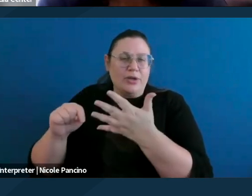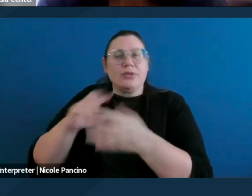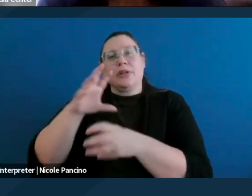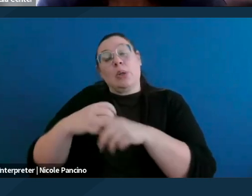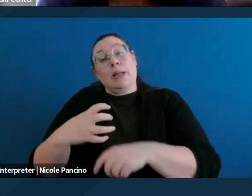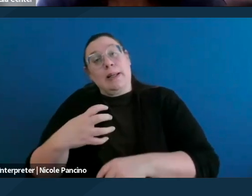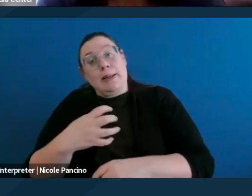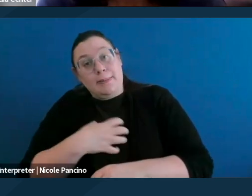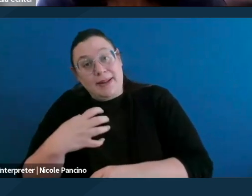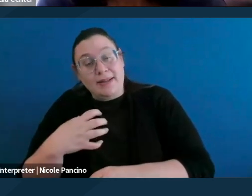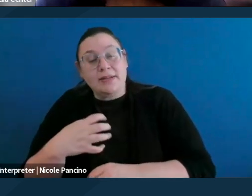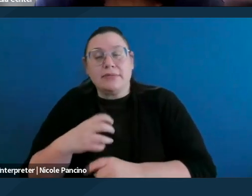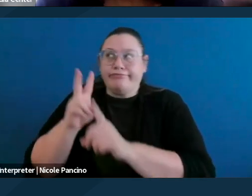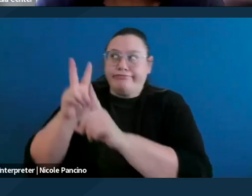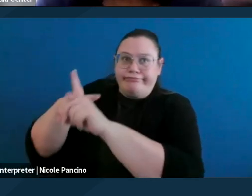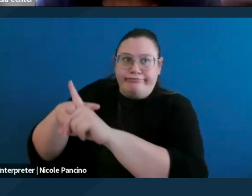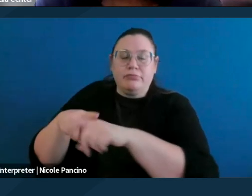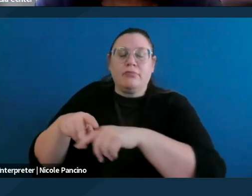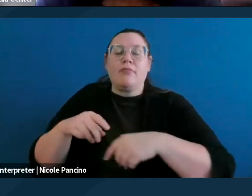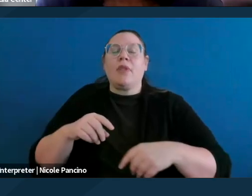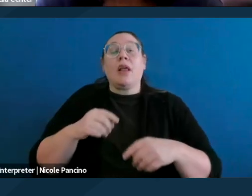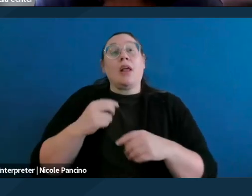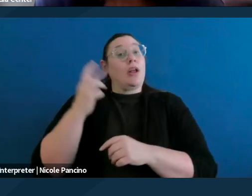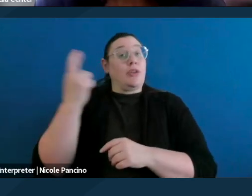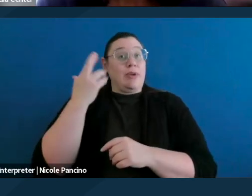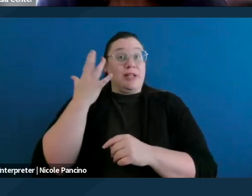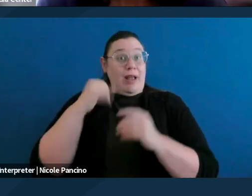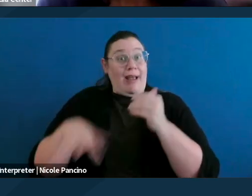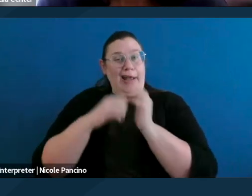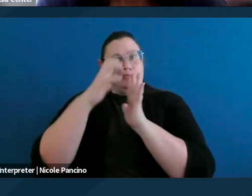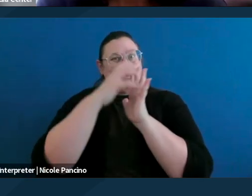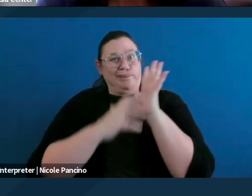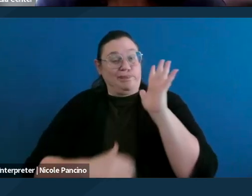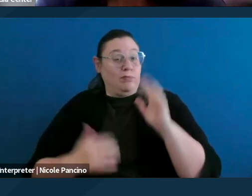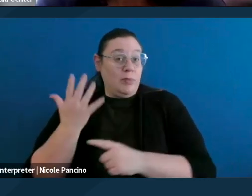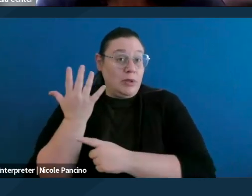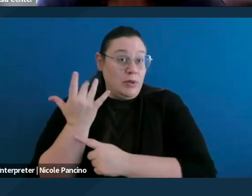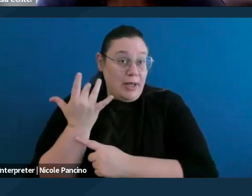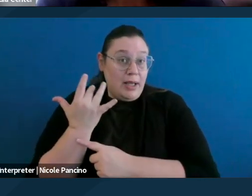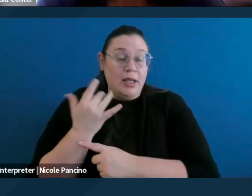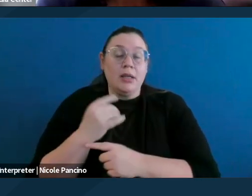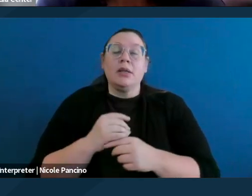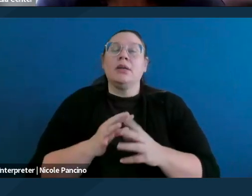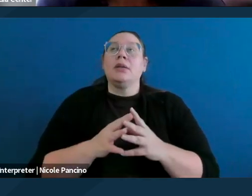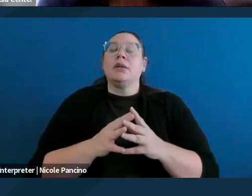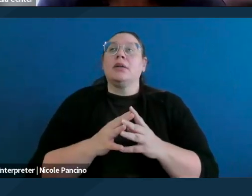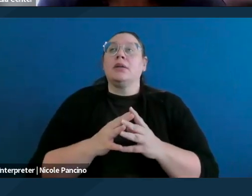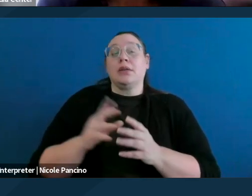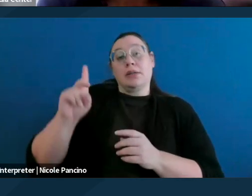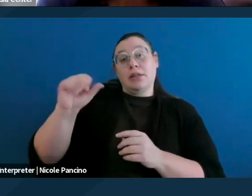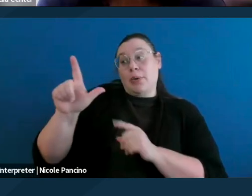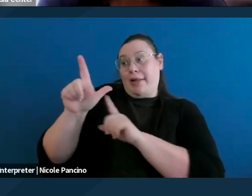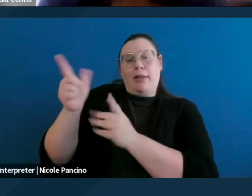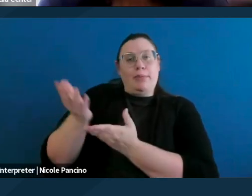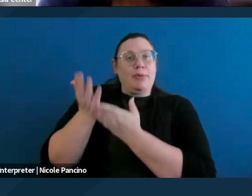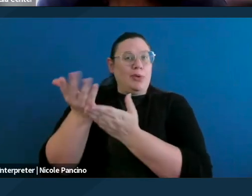complaints. And the reason that exists there is because the DOL proposes